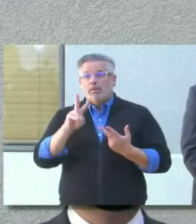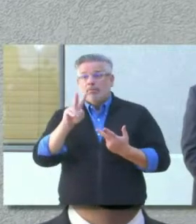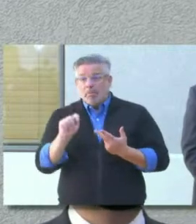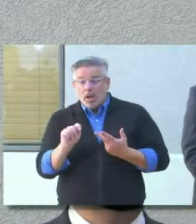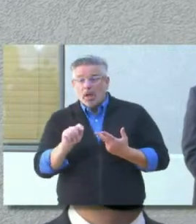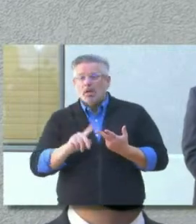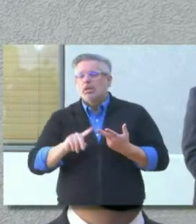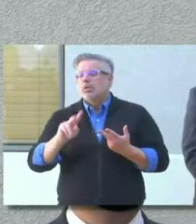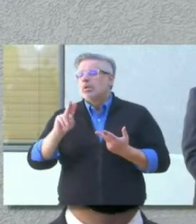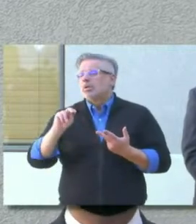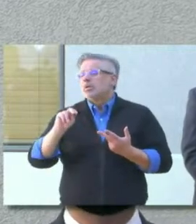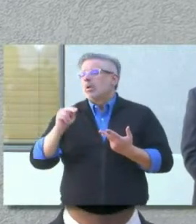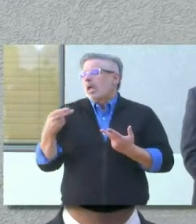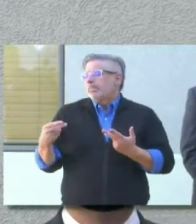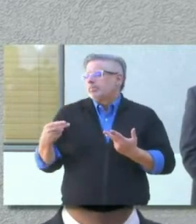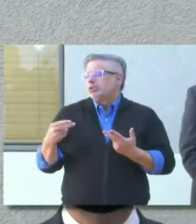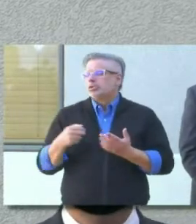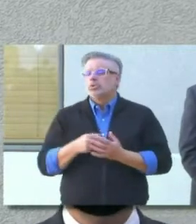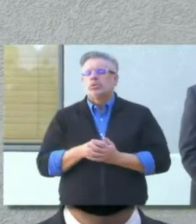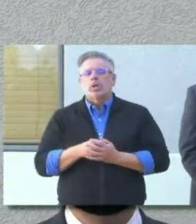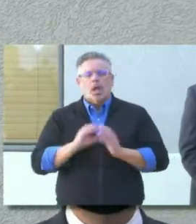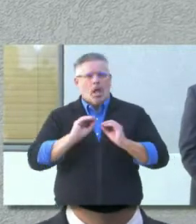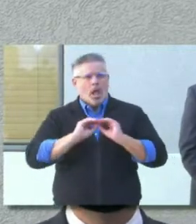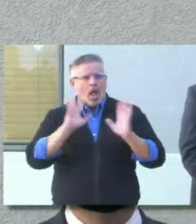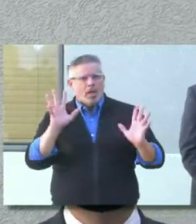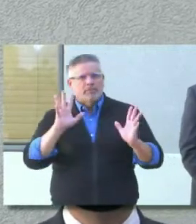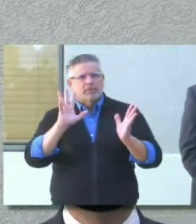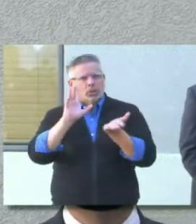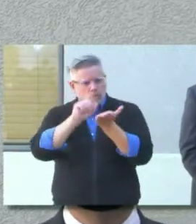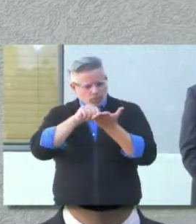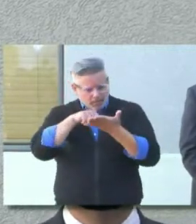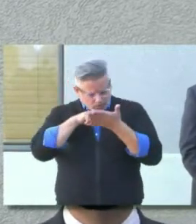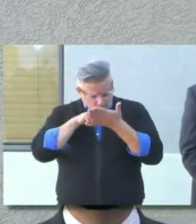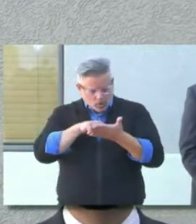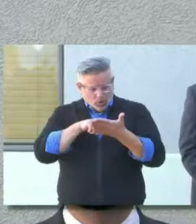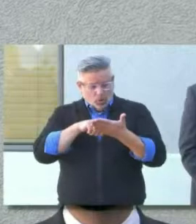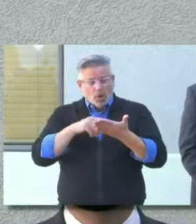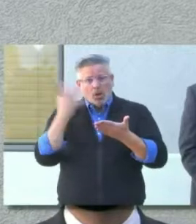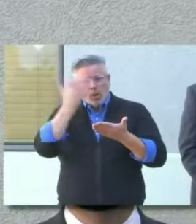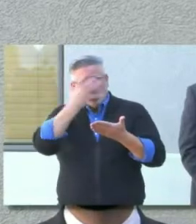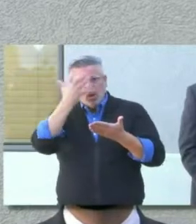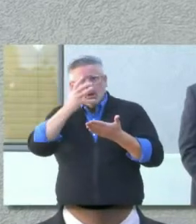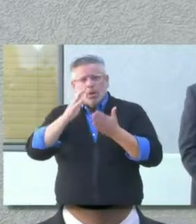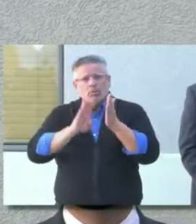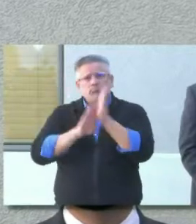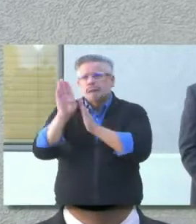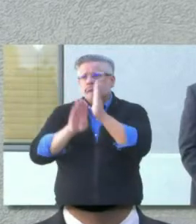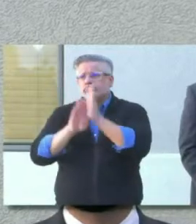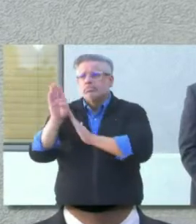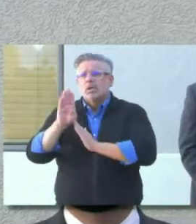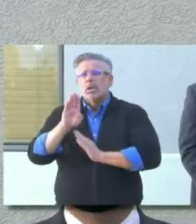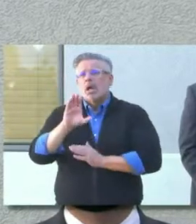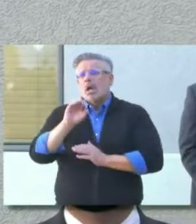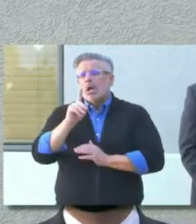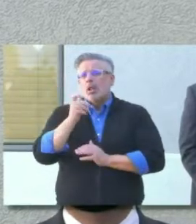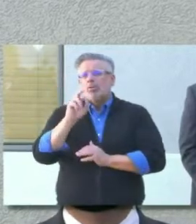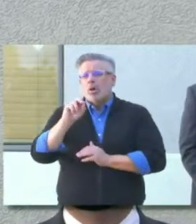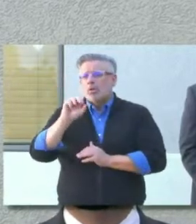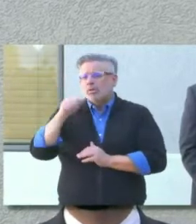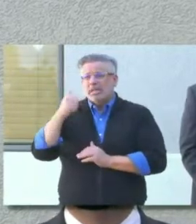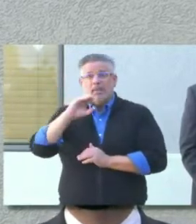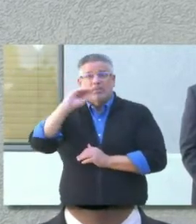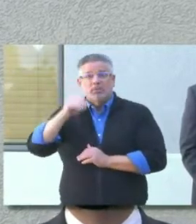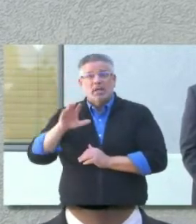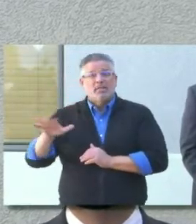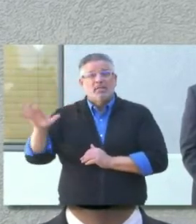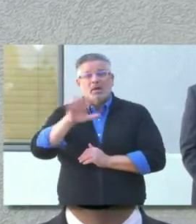Vermont and New Hampshire. Obviously, headlines have now been driven because of what's going on in Colorado. Less than 10%